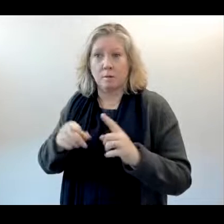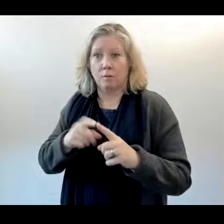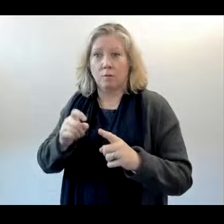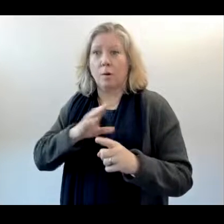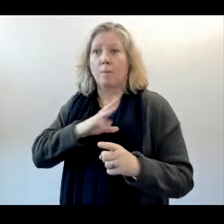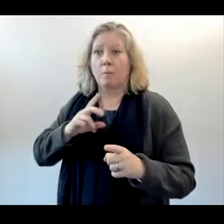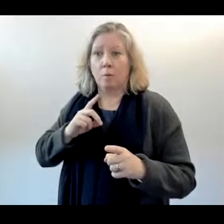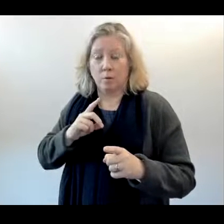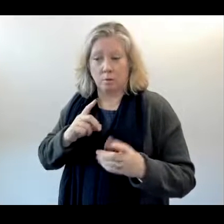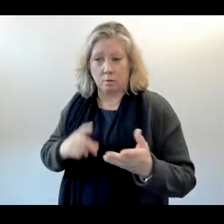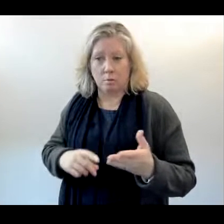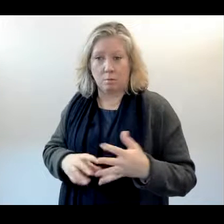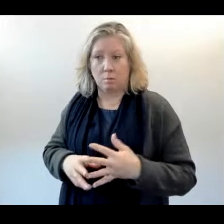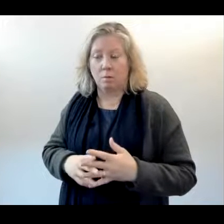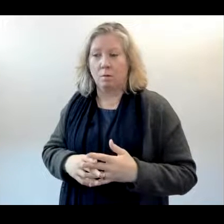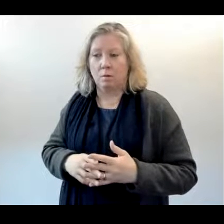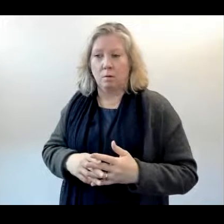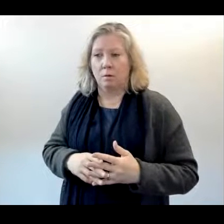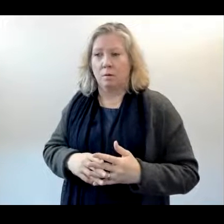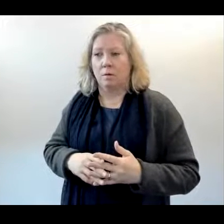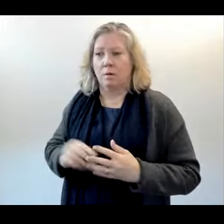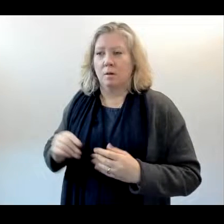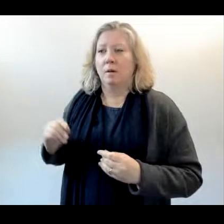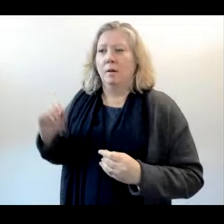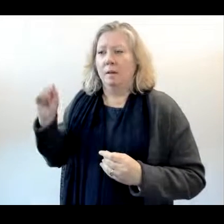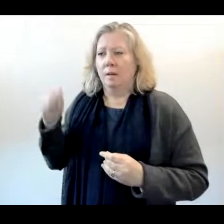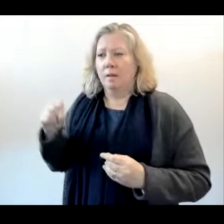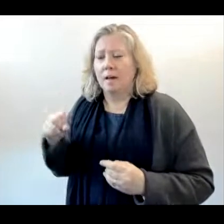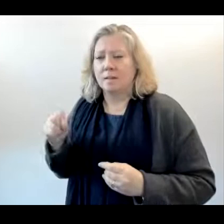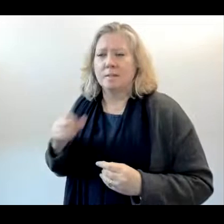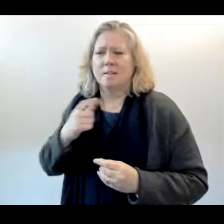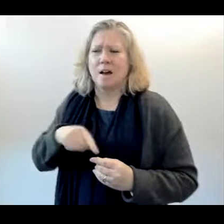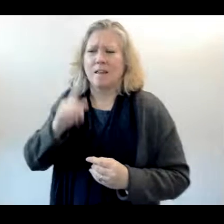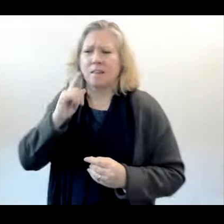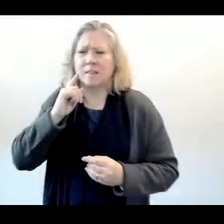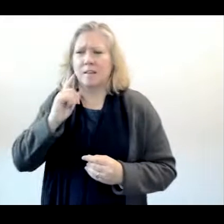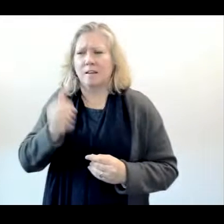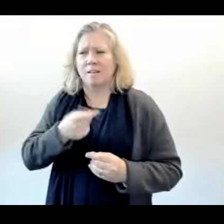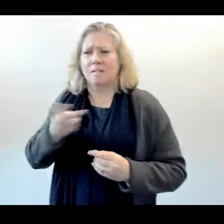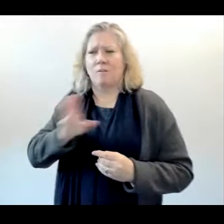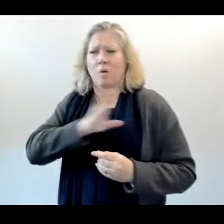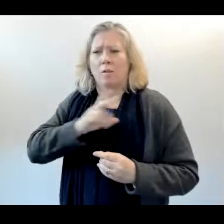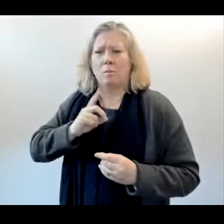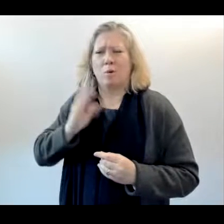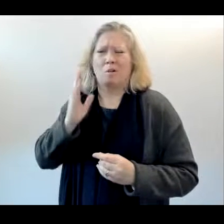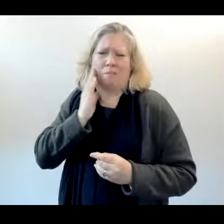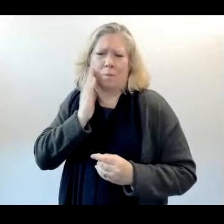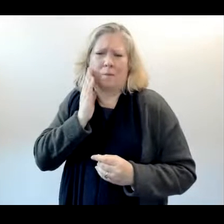the board? Yeah, or the team? I think a lot of us on the board obviously are very familiar